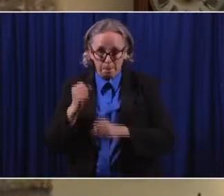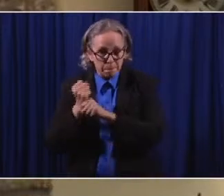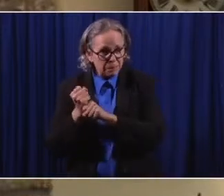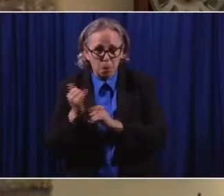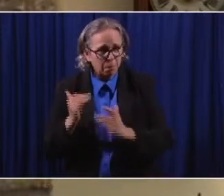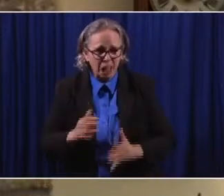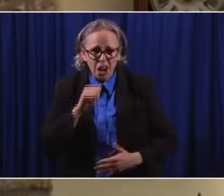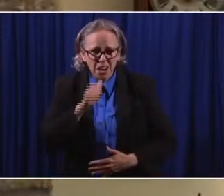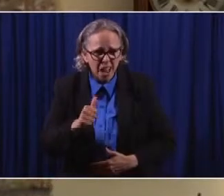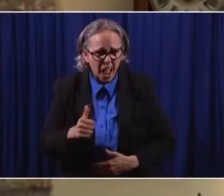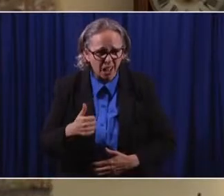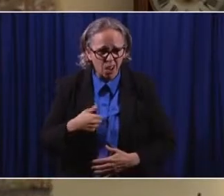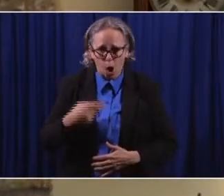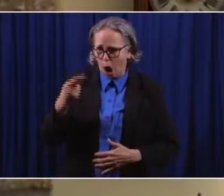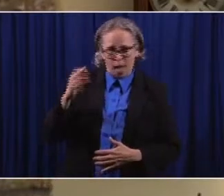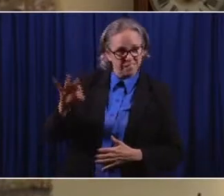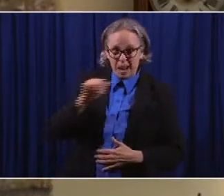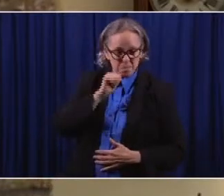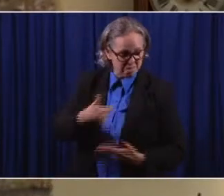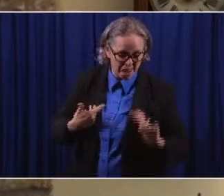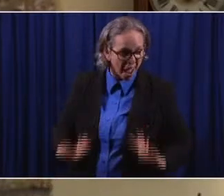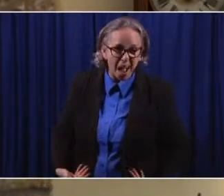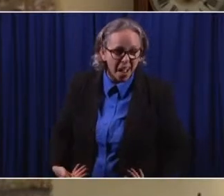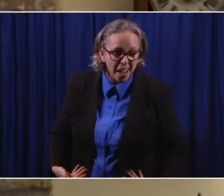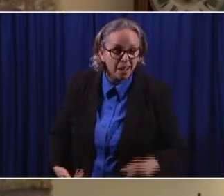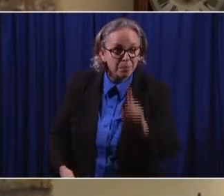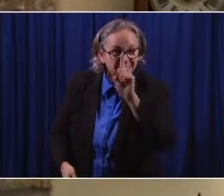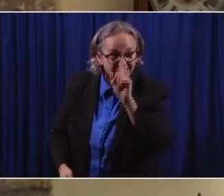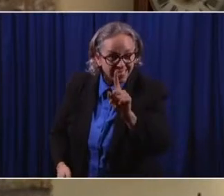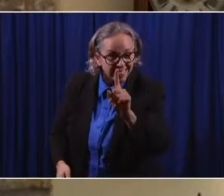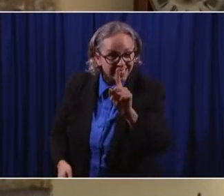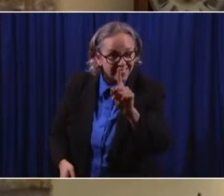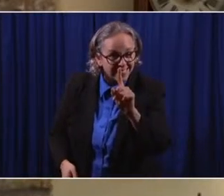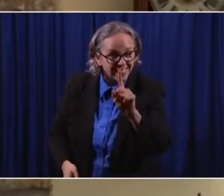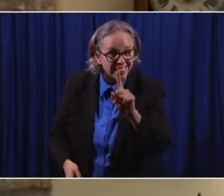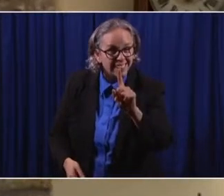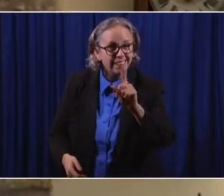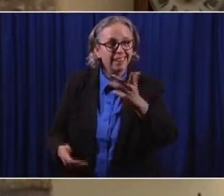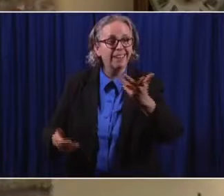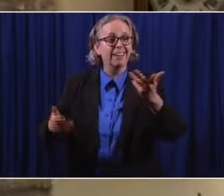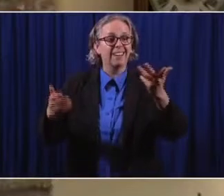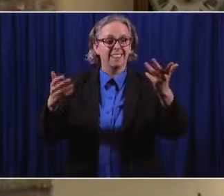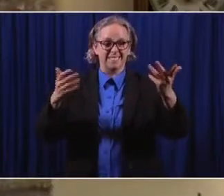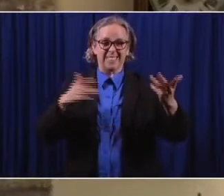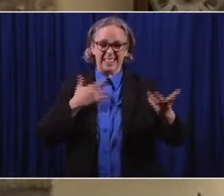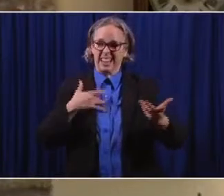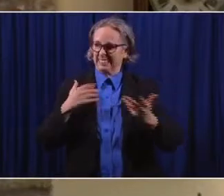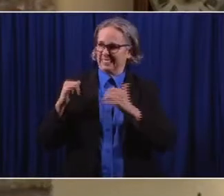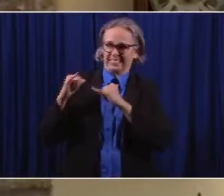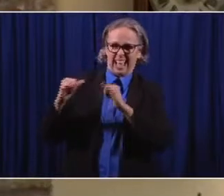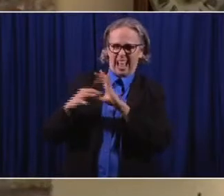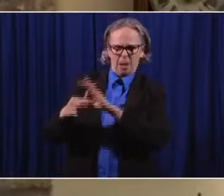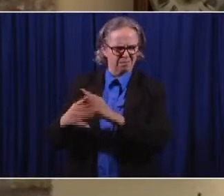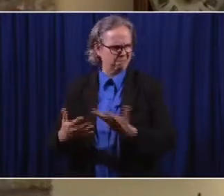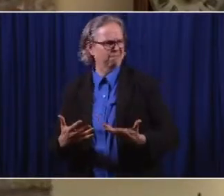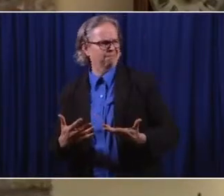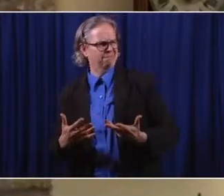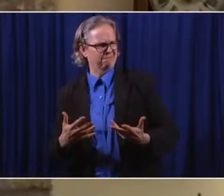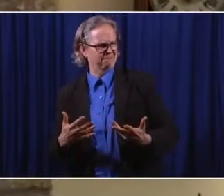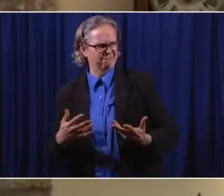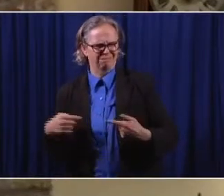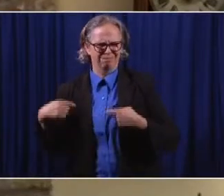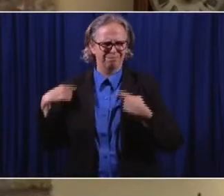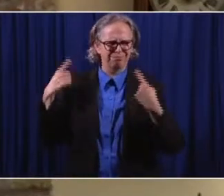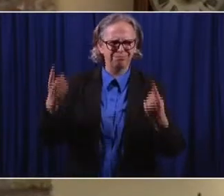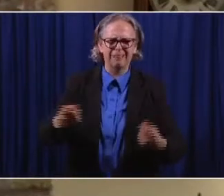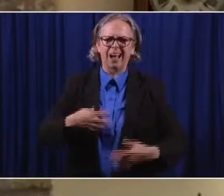not a member of the Hall of Fame, but I sort of feel that same way in regard to